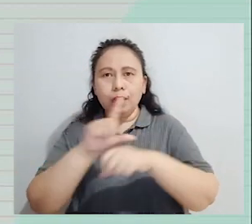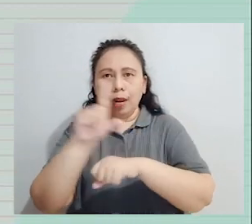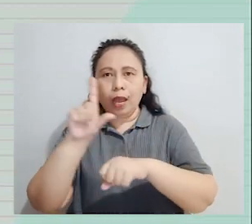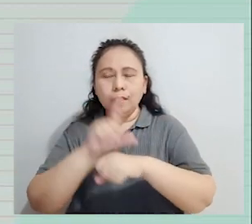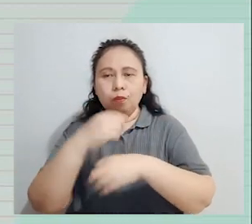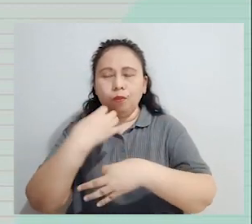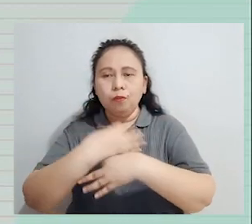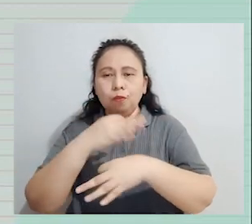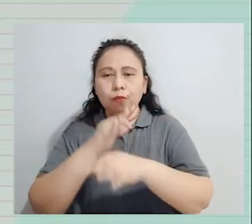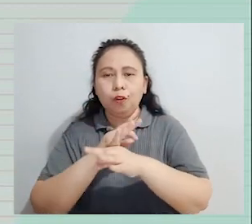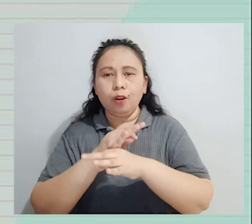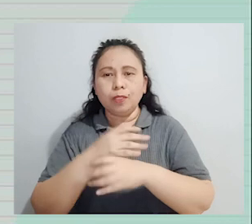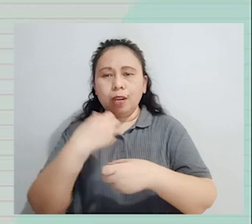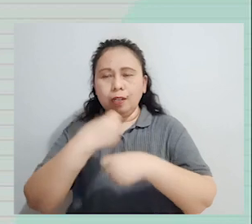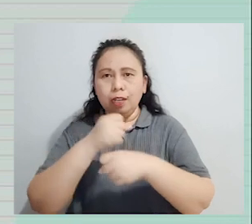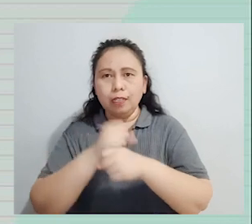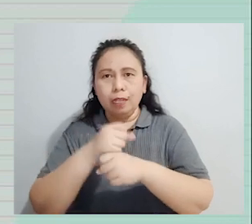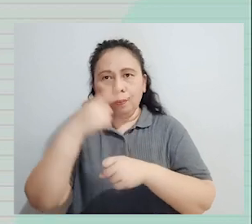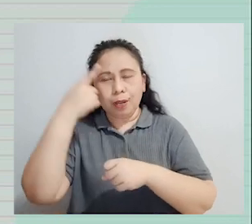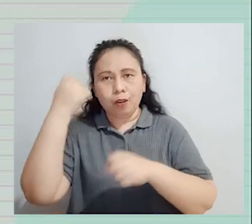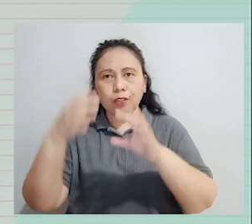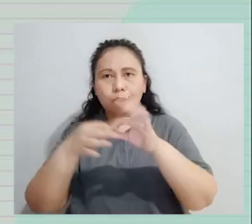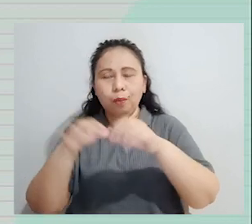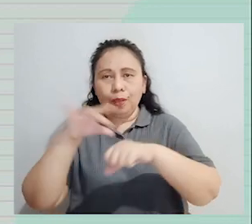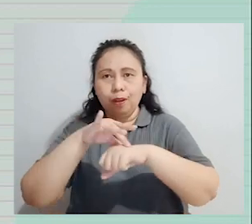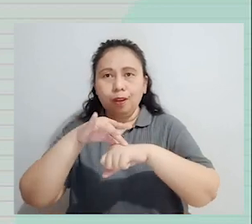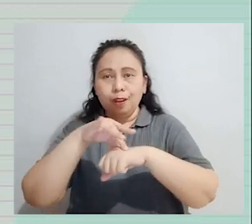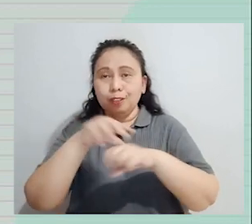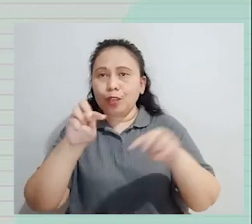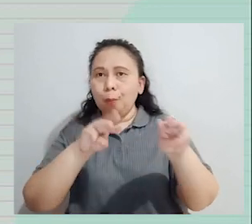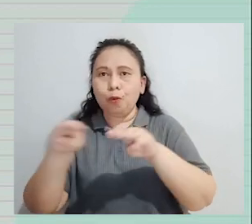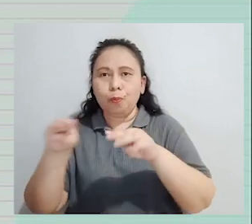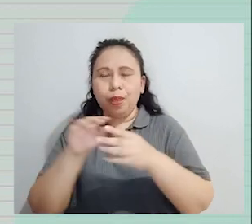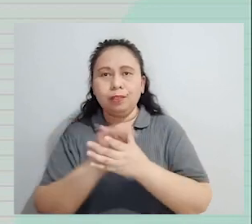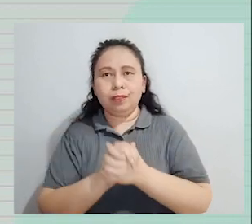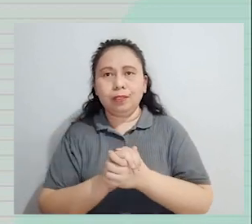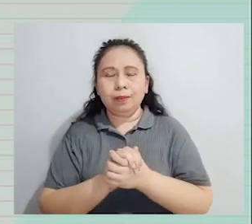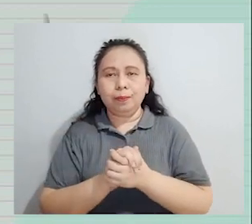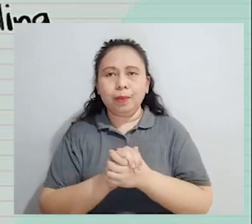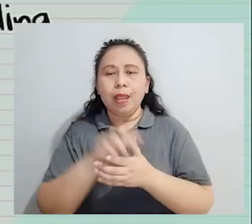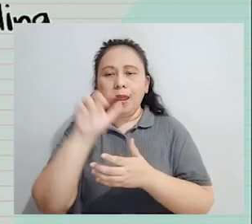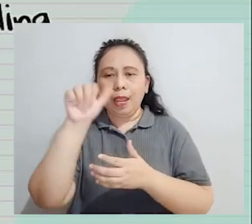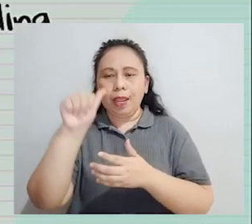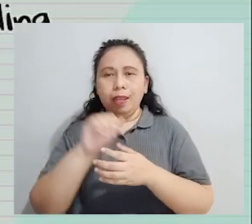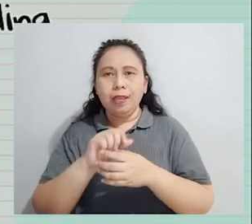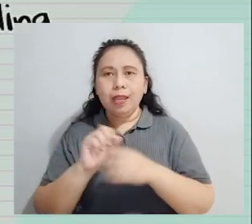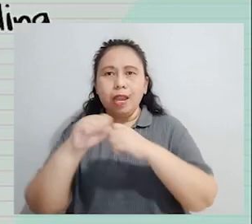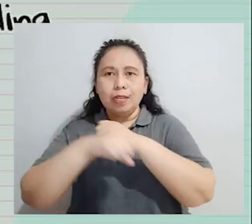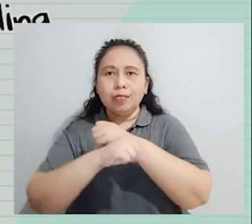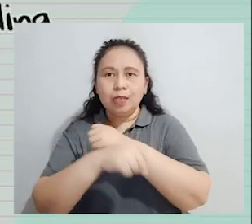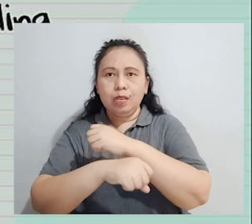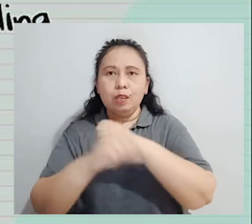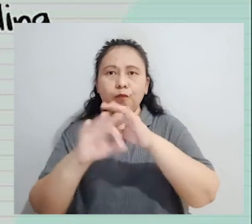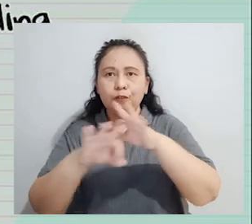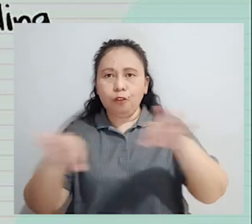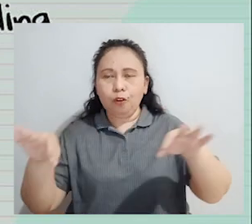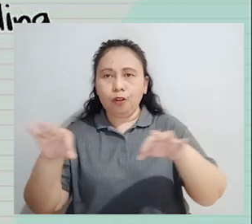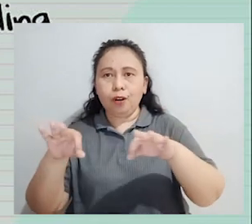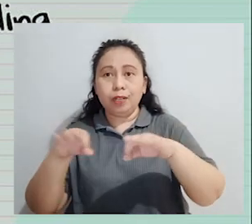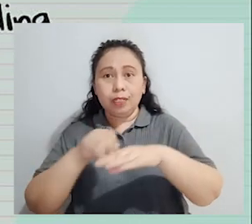are created due to Earth's subterranean movements? A. Seafloor